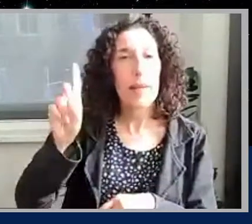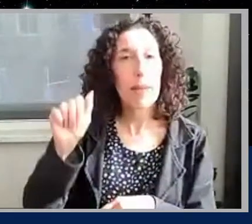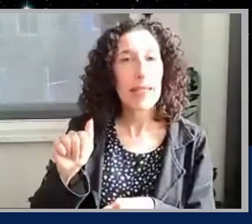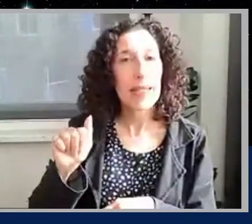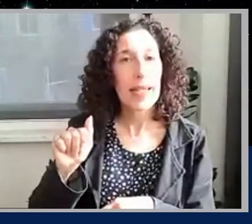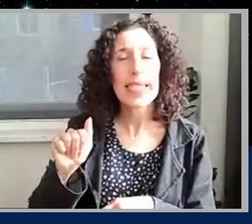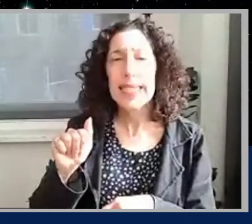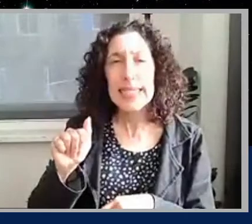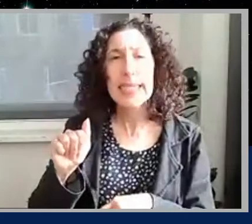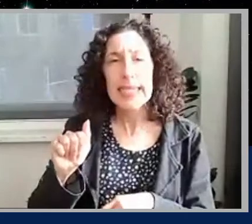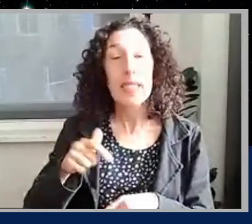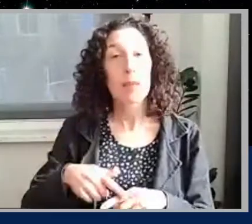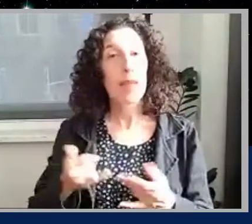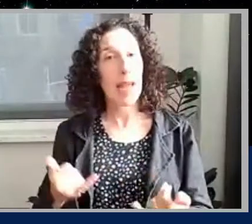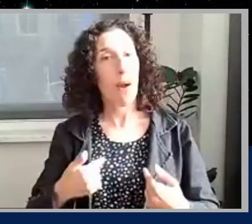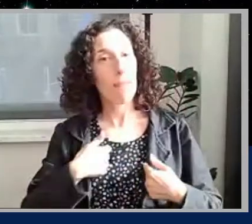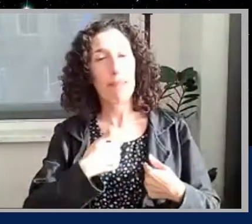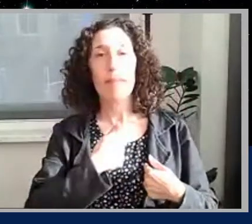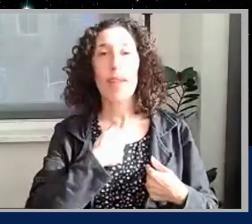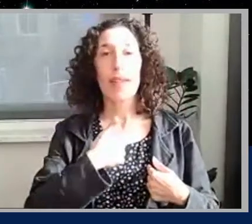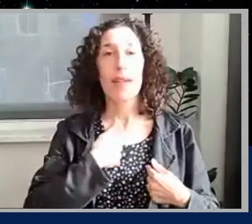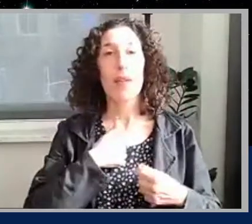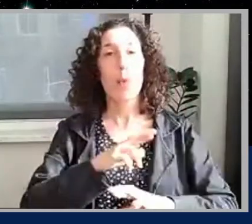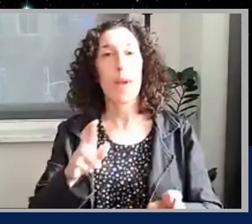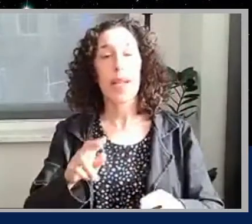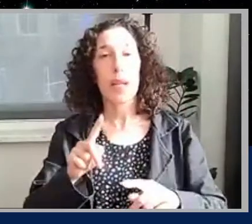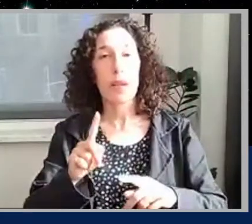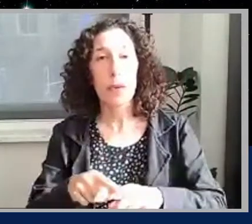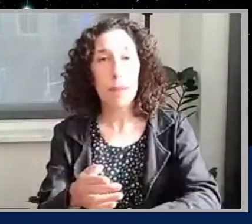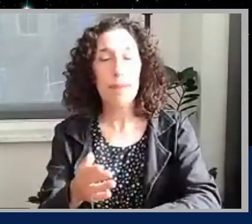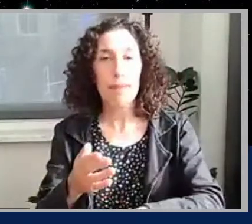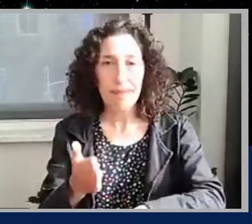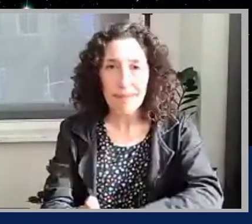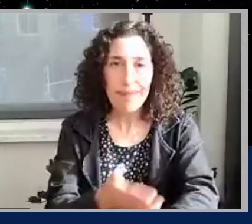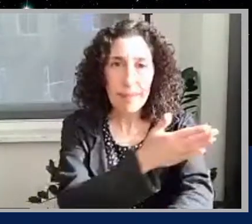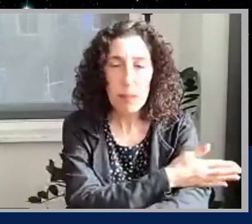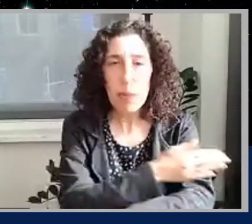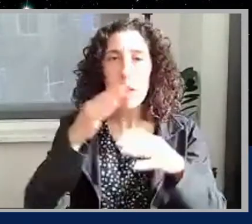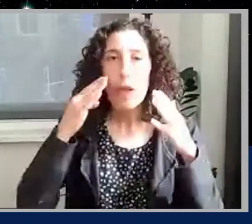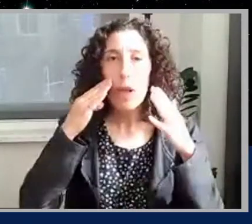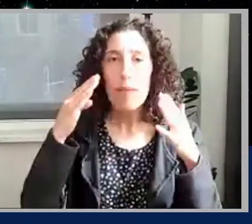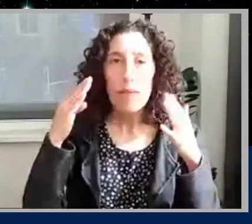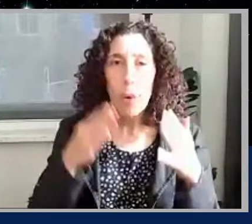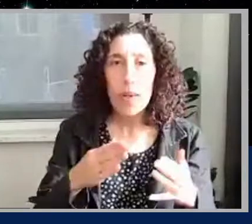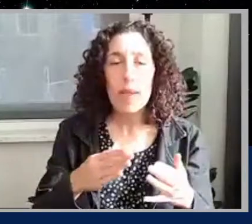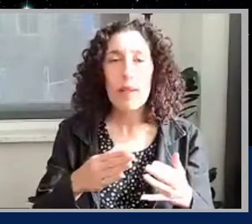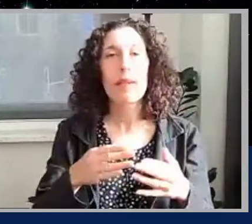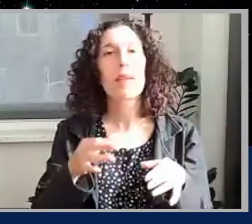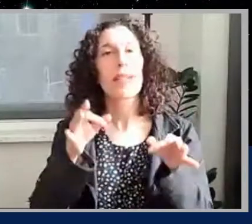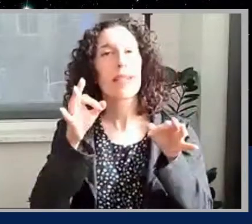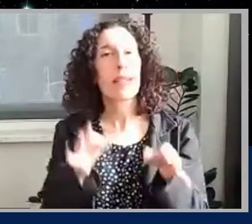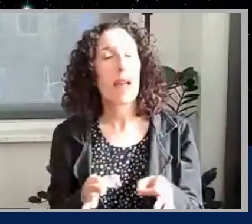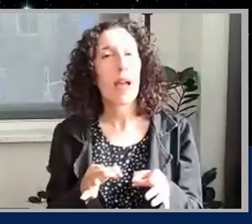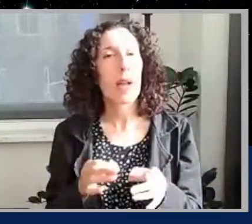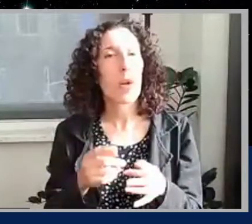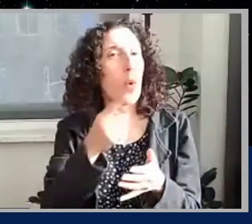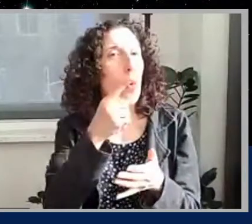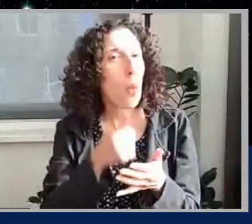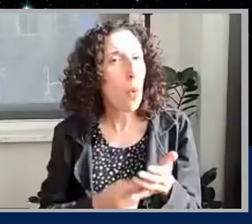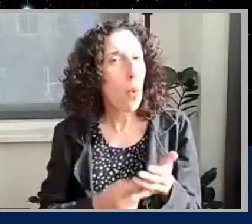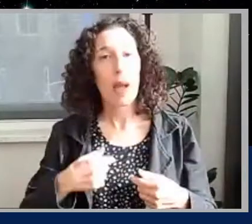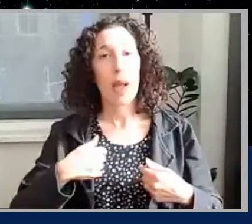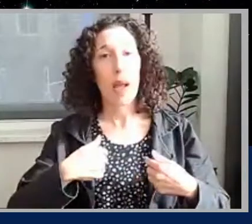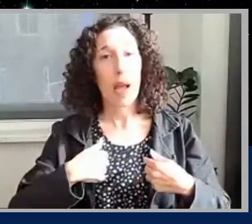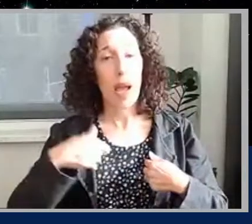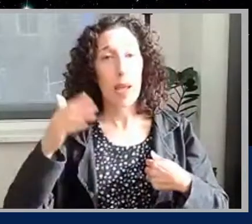can do something. I've really begun to focus carefully on how I present material, whether spaces like the one I'm in